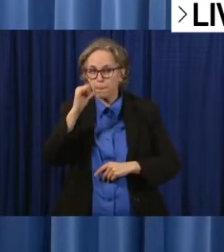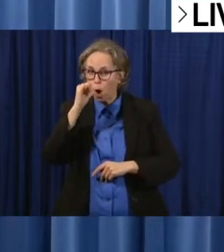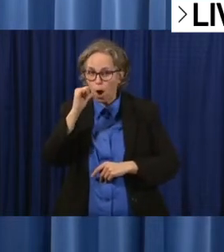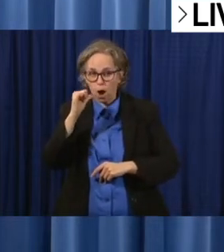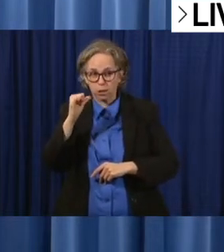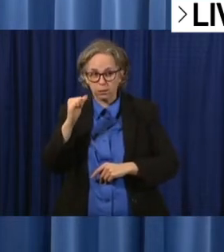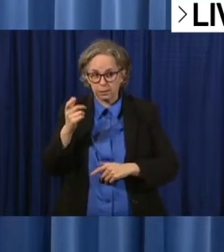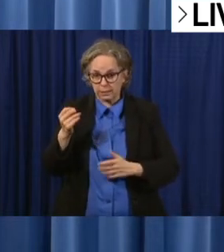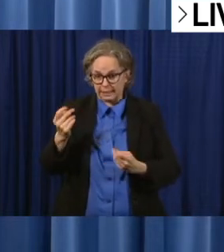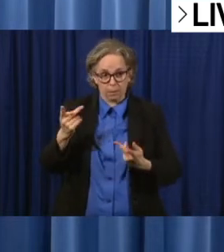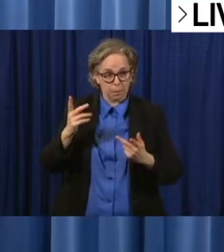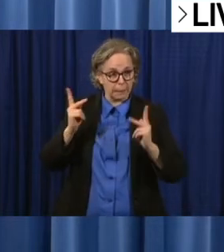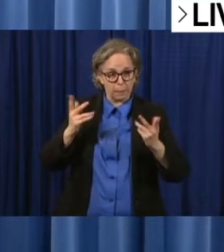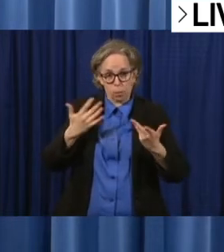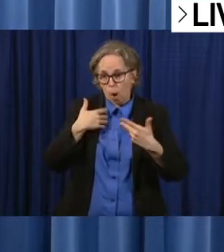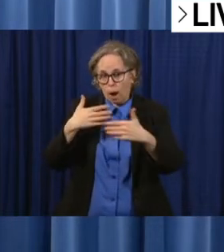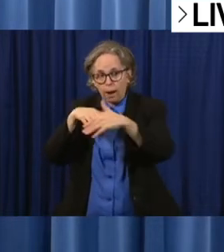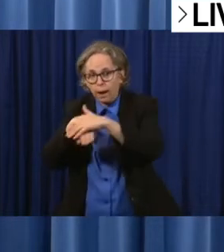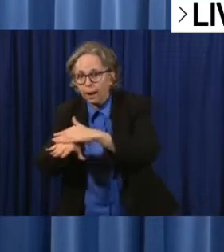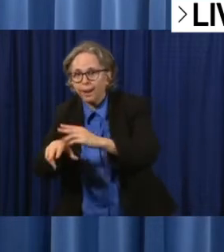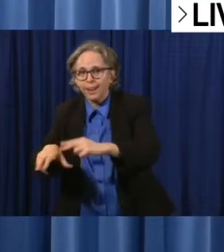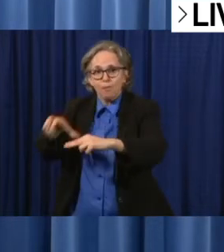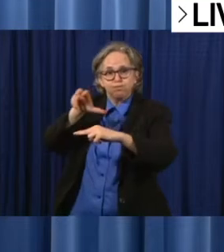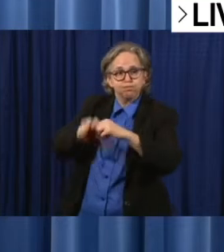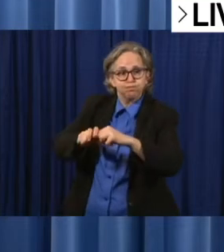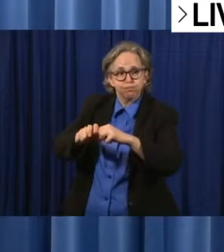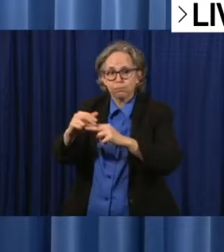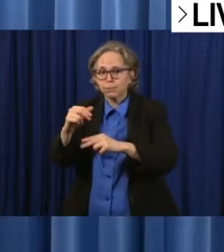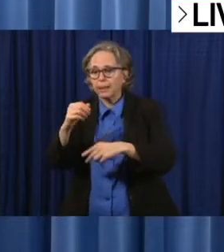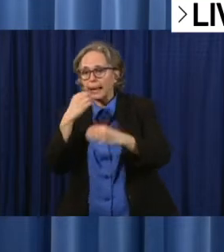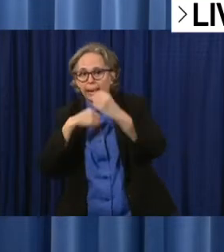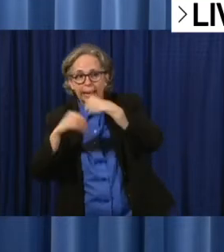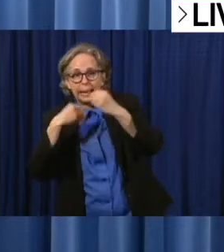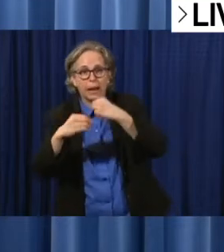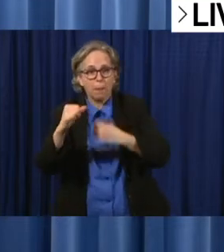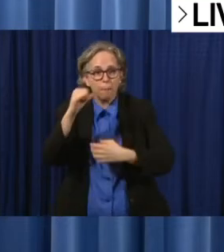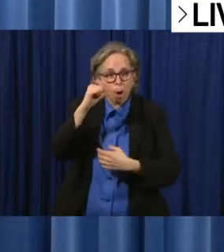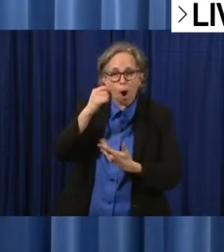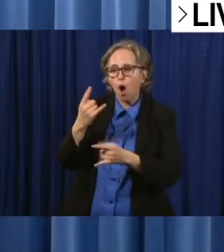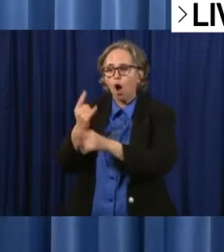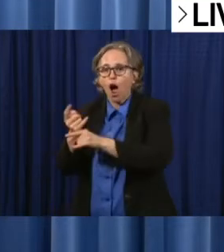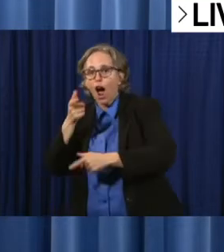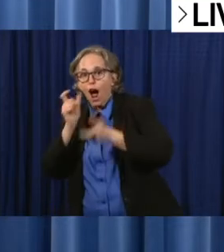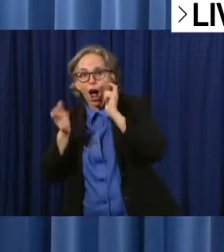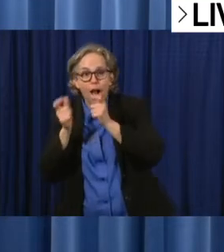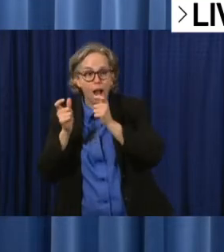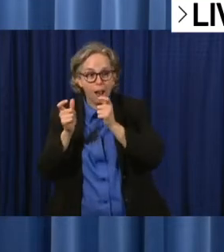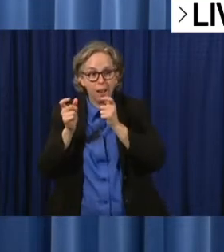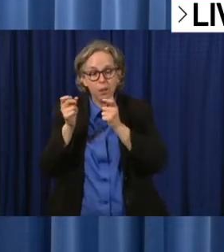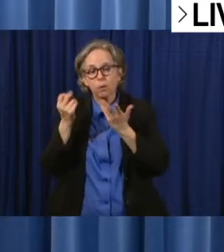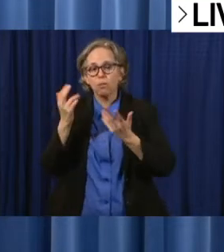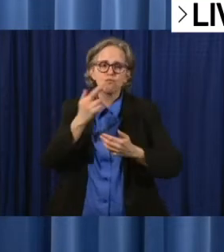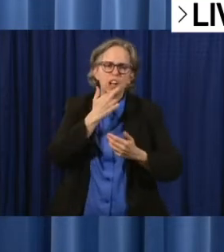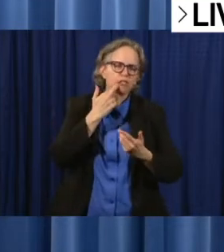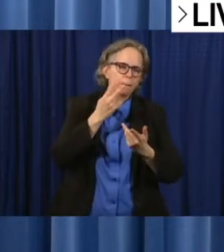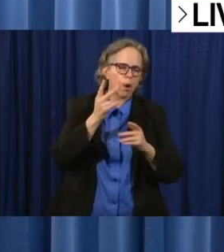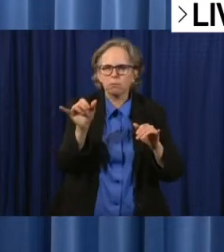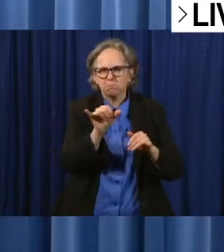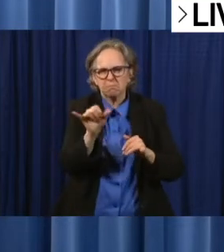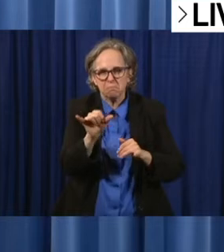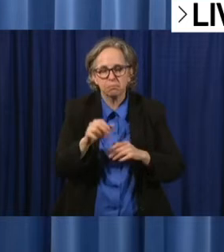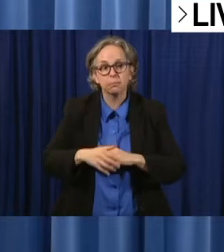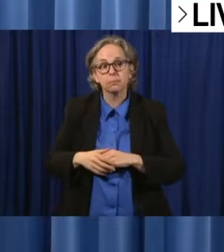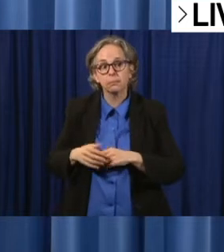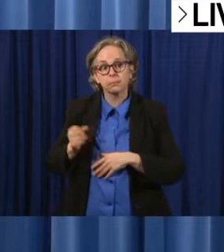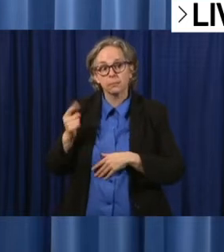consuming food, beer, wine, and liquor on the premises of the business. So it applies to restaurants, applies to bars. Customers must